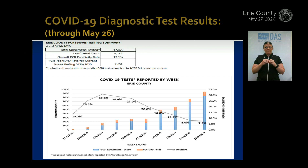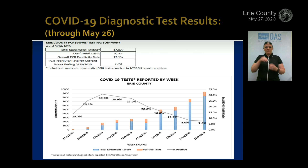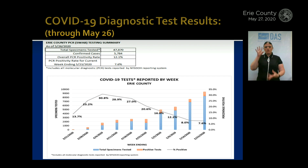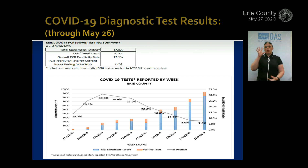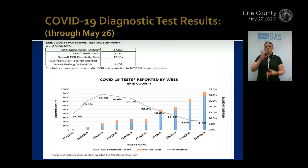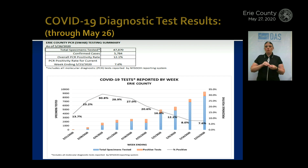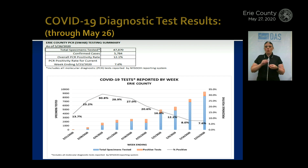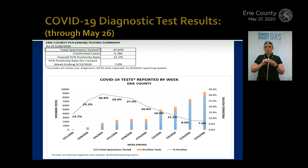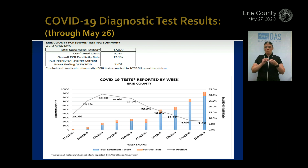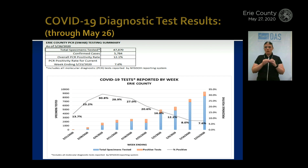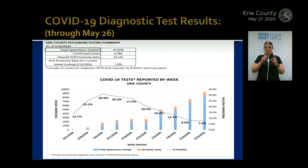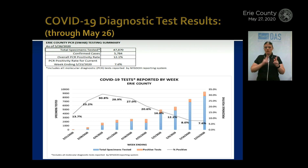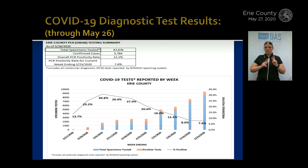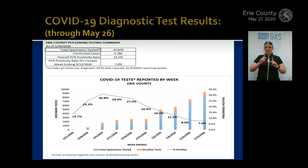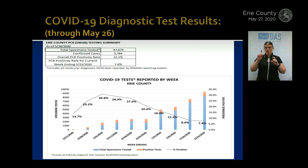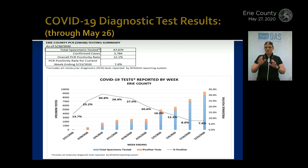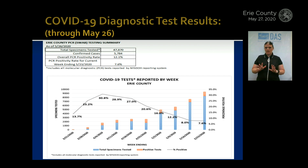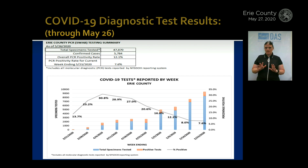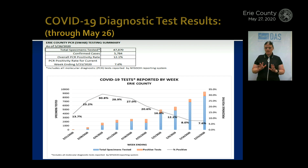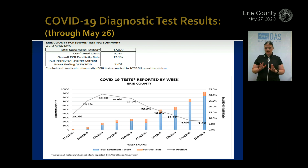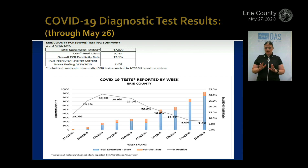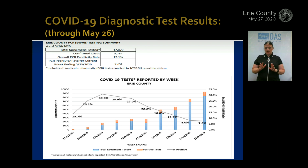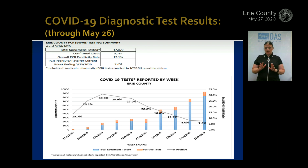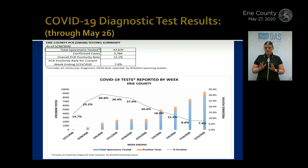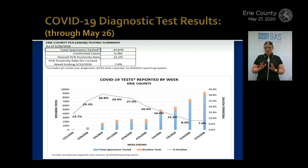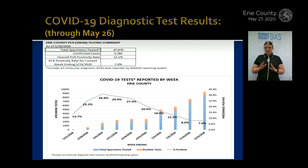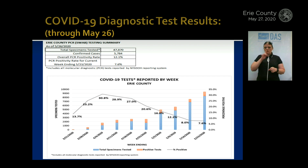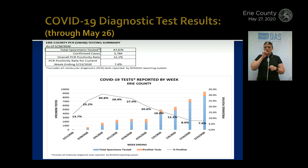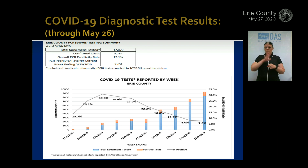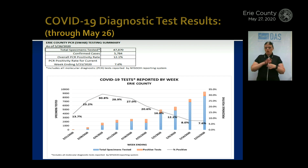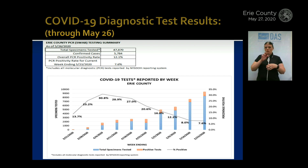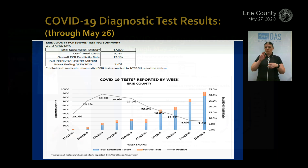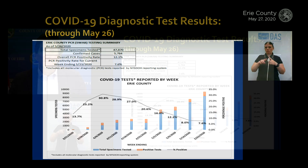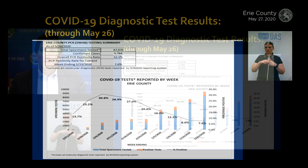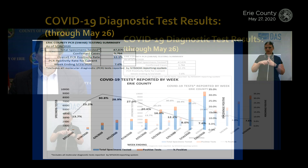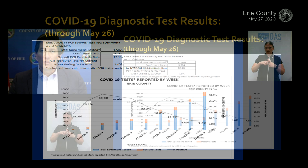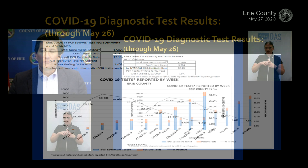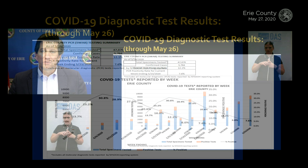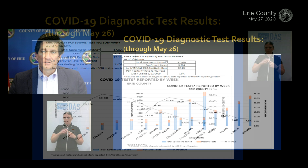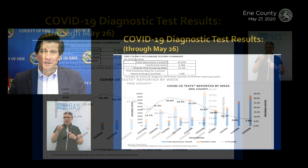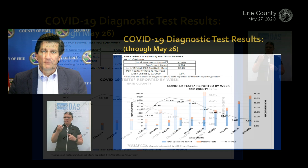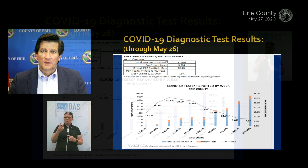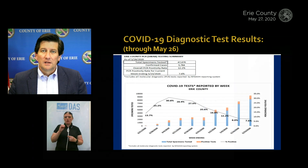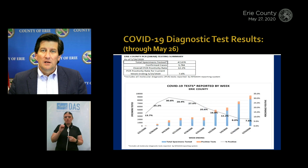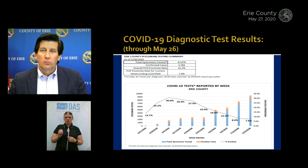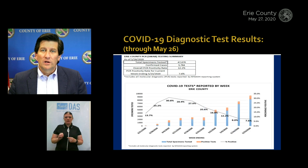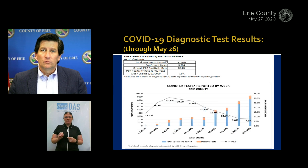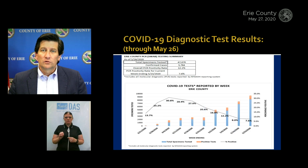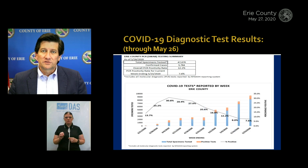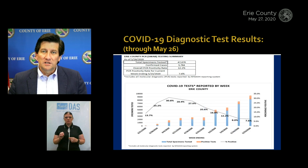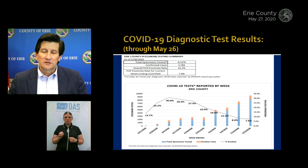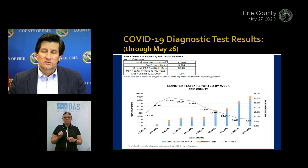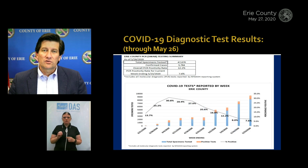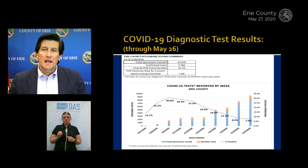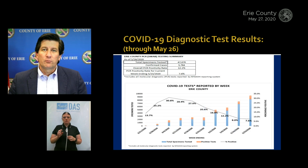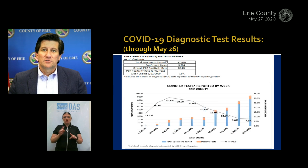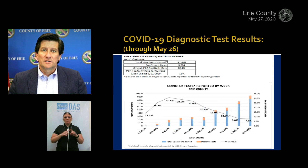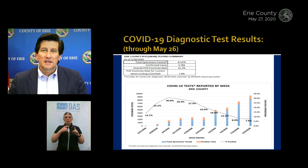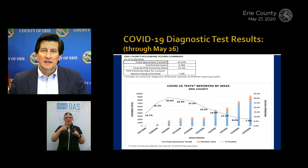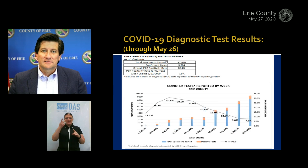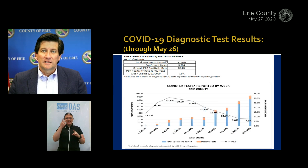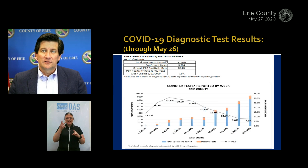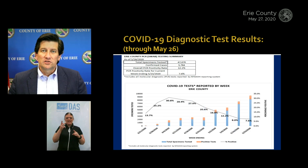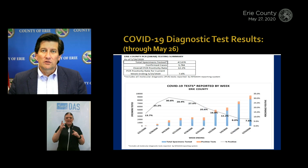of individuals tested who've been confirmed positive is about 12%. But we're seeing this drop,